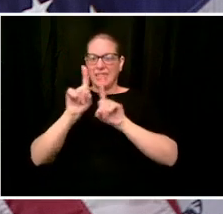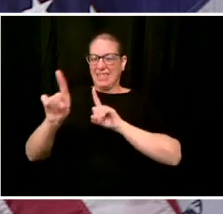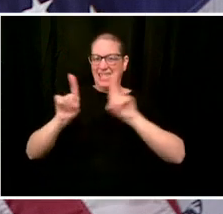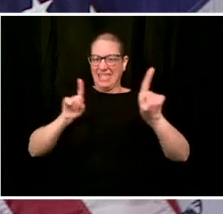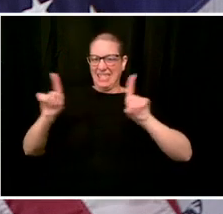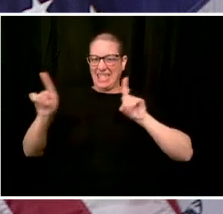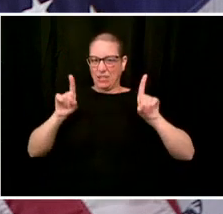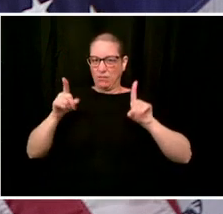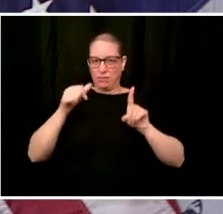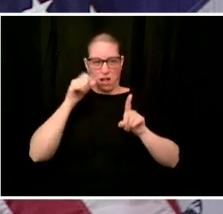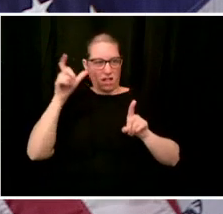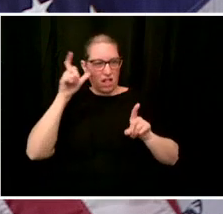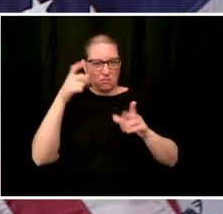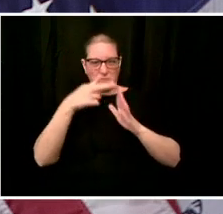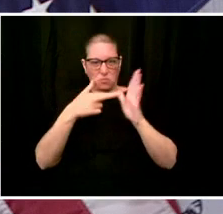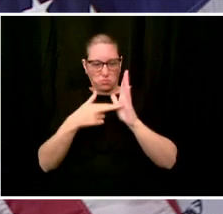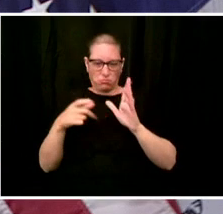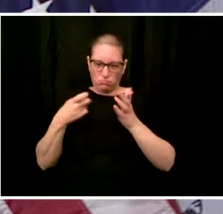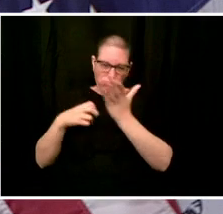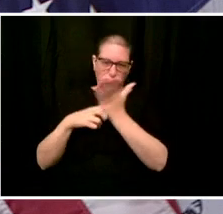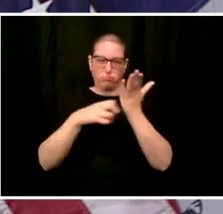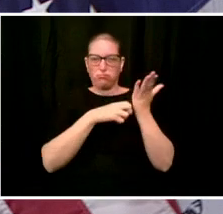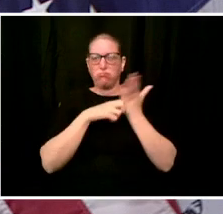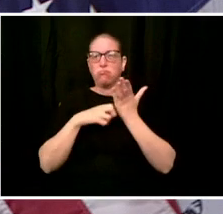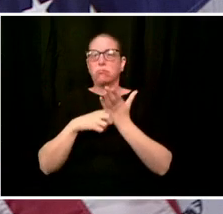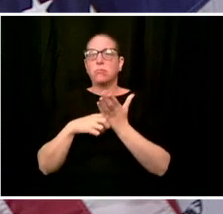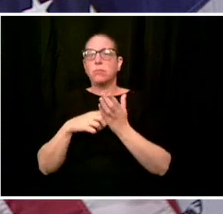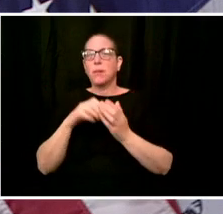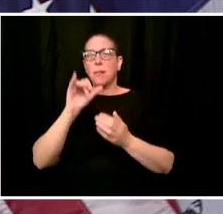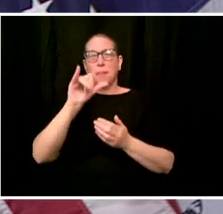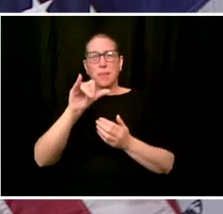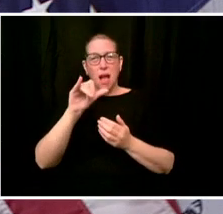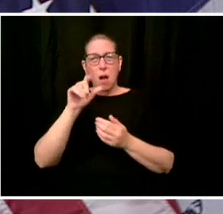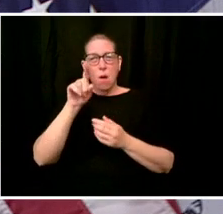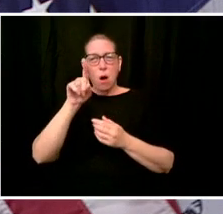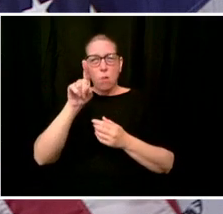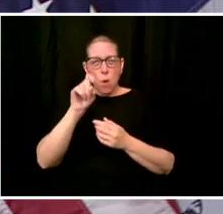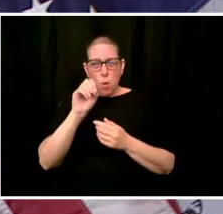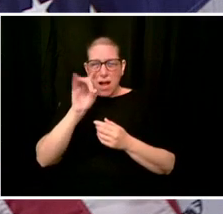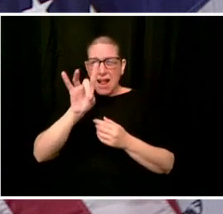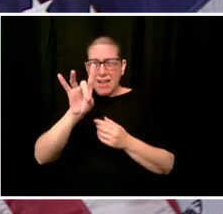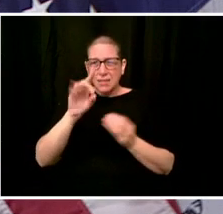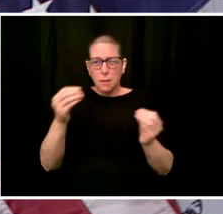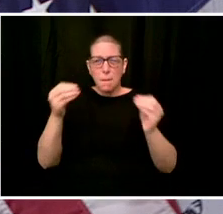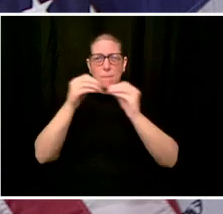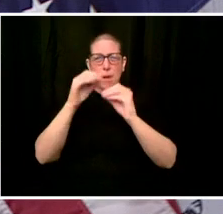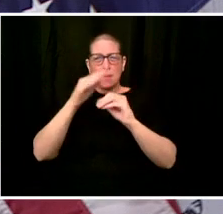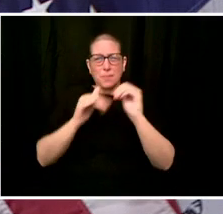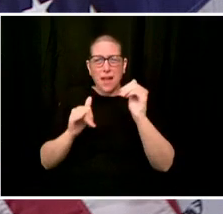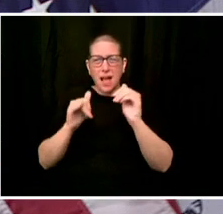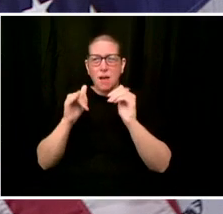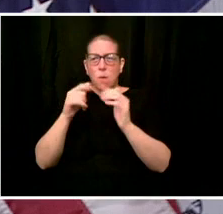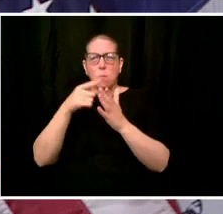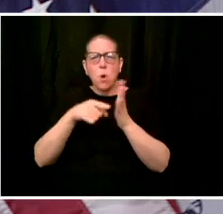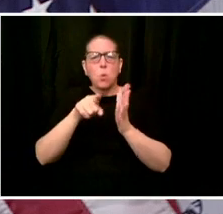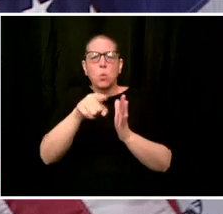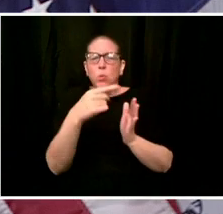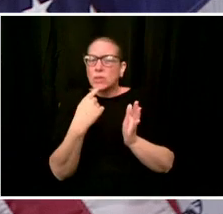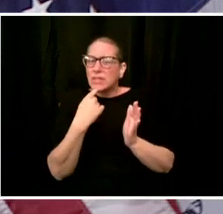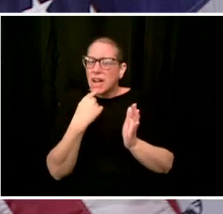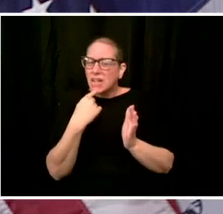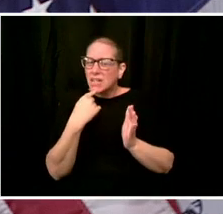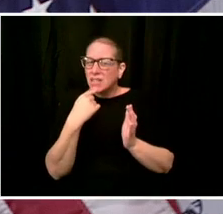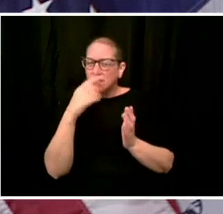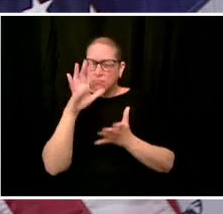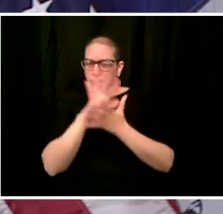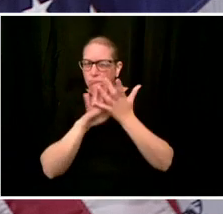that's 108 more than the number you issued for the same period. Why aren't those additional summonses part of